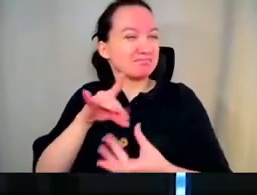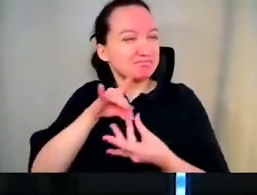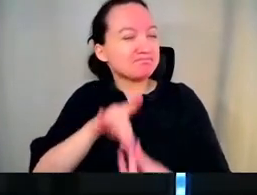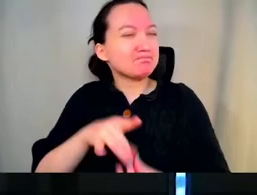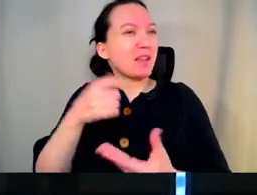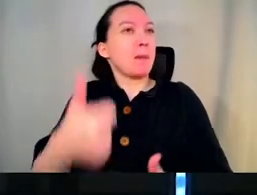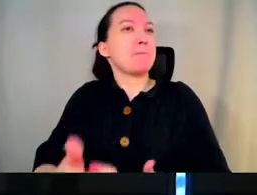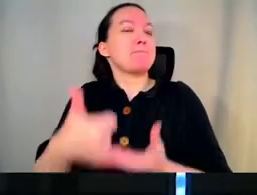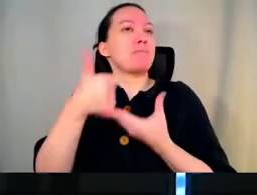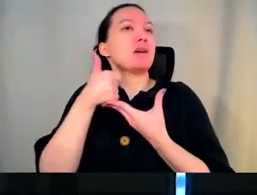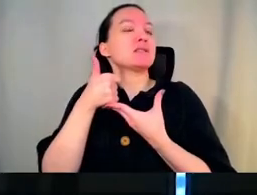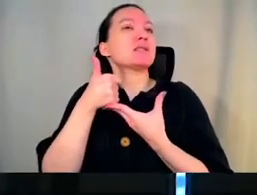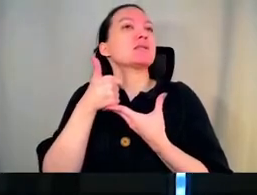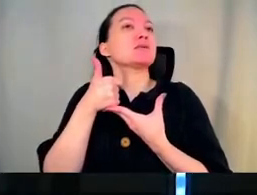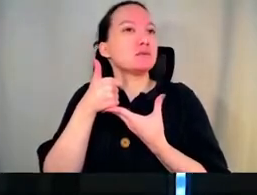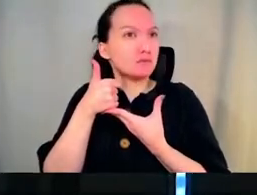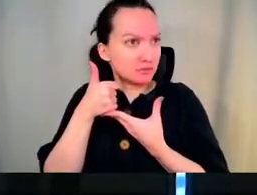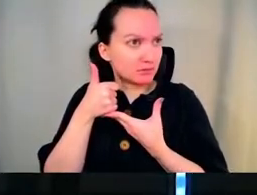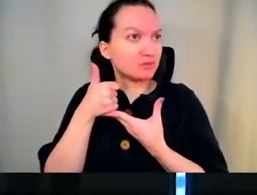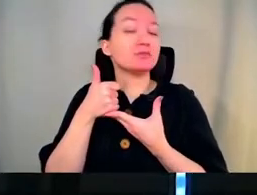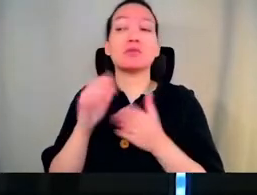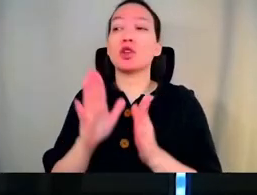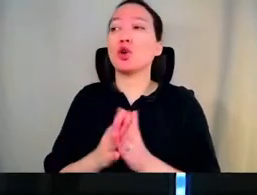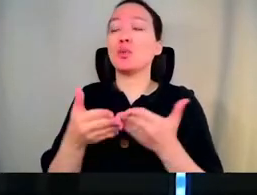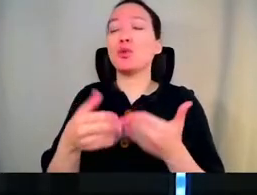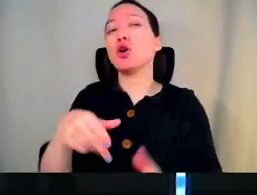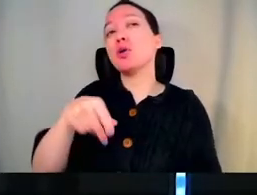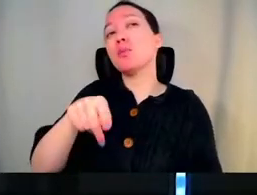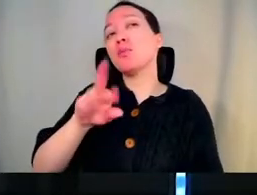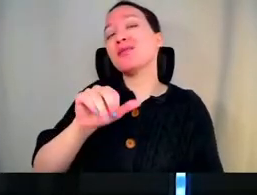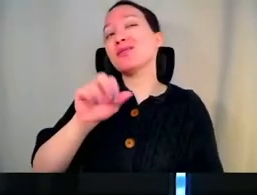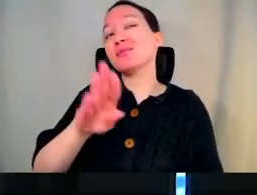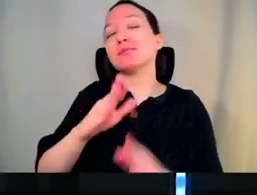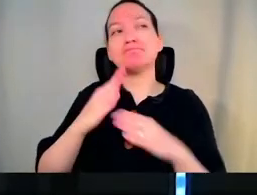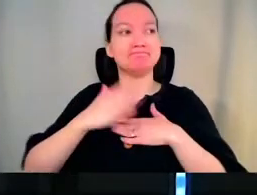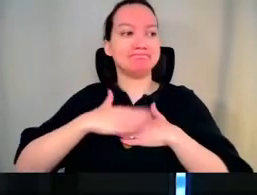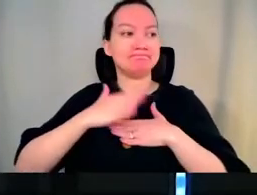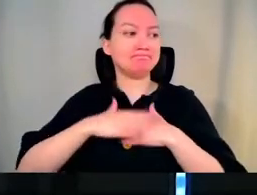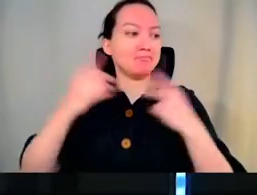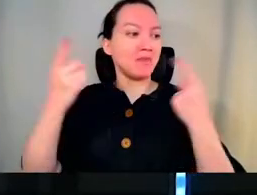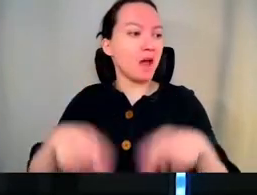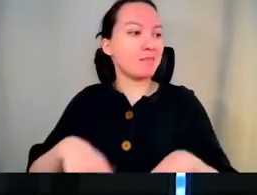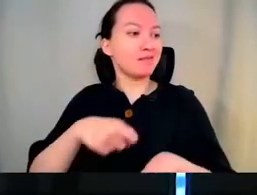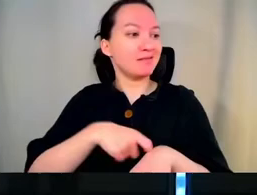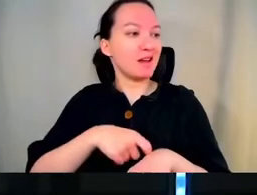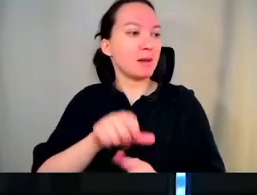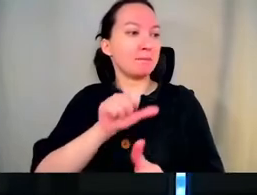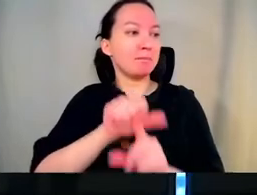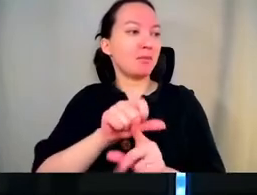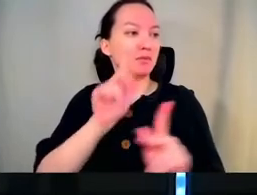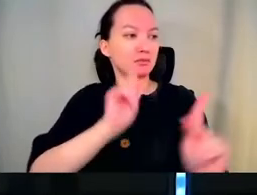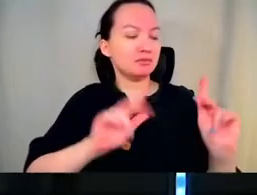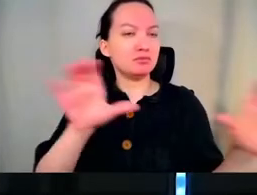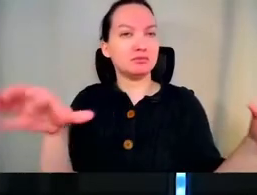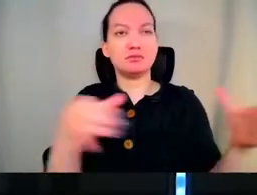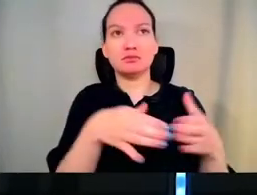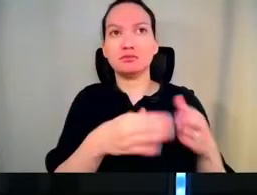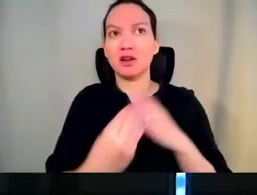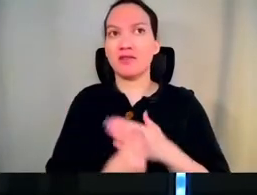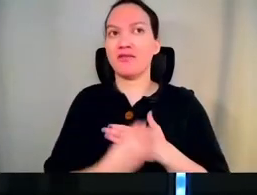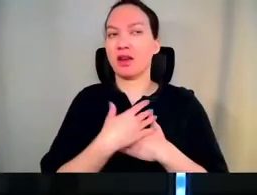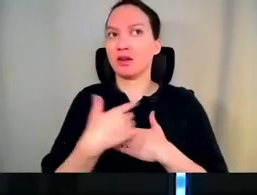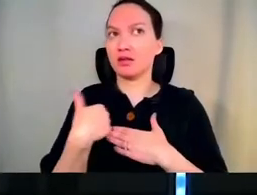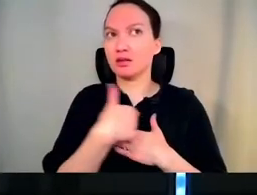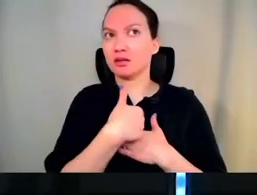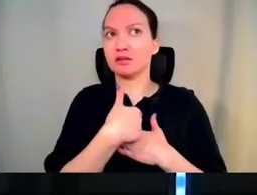help us do that. And the book of Proverbs warns us about what happens when we spend time with foolish people. It has an effect on